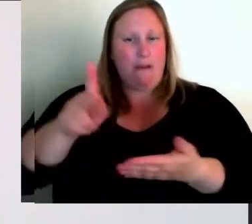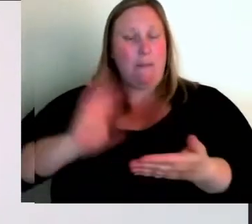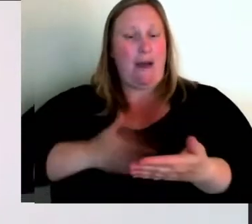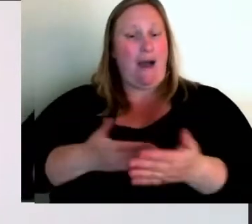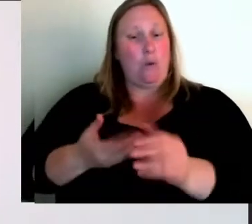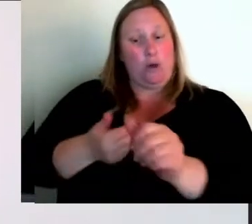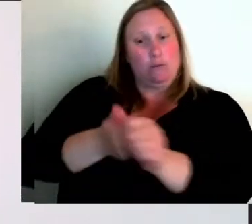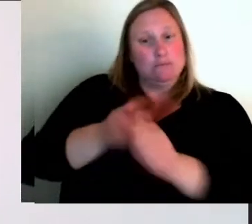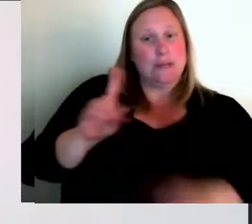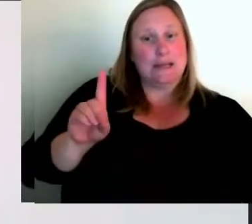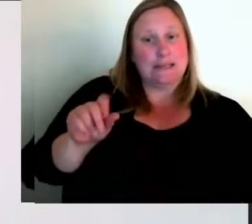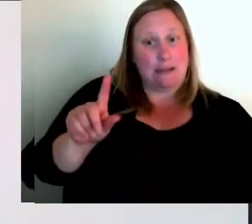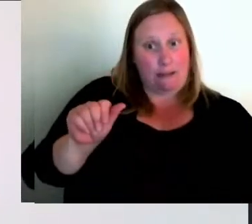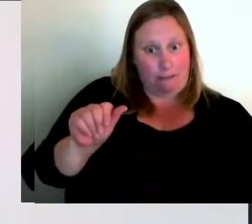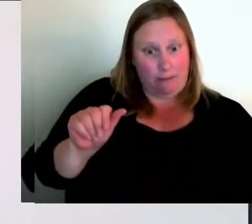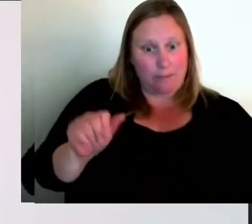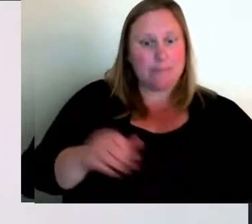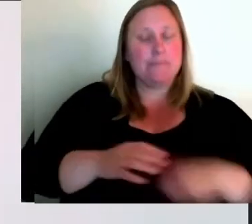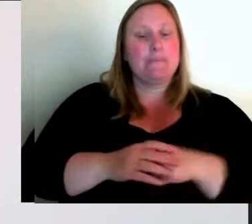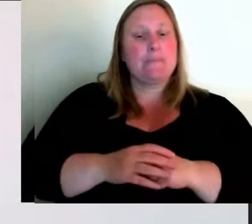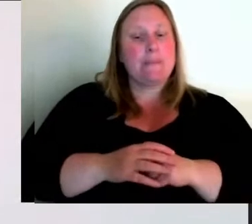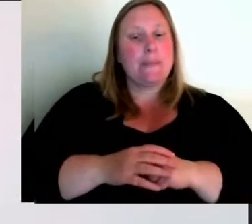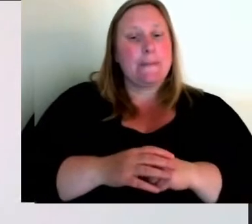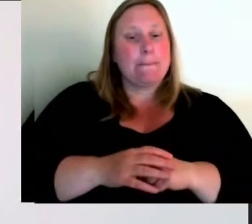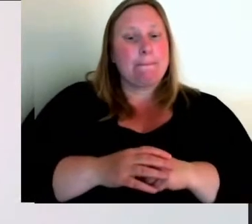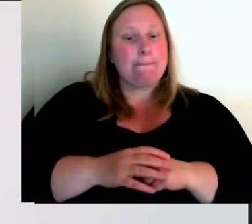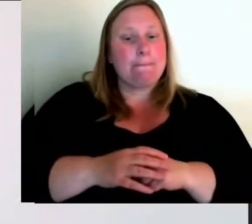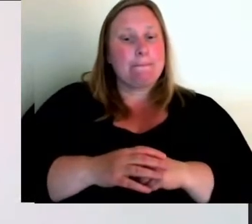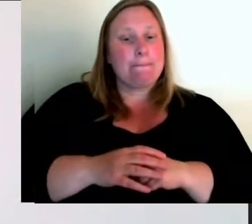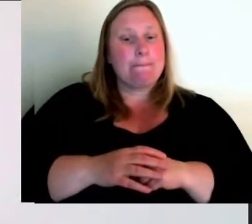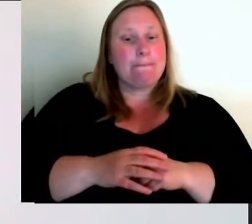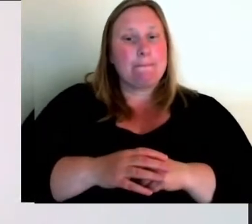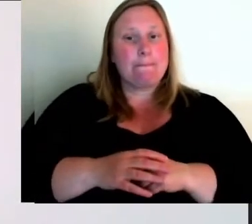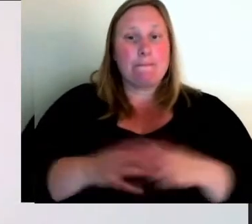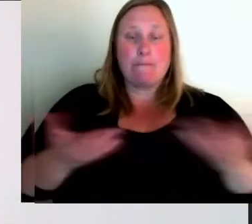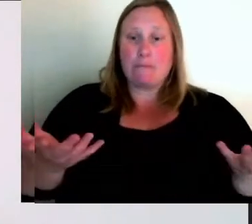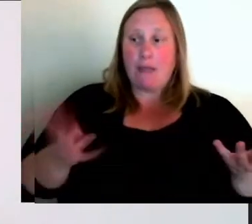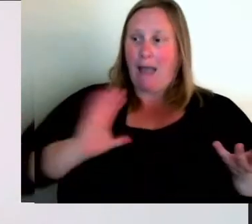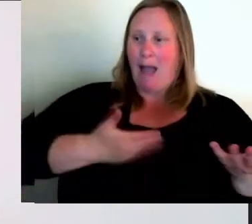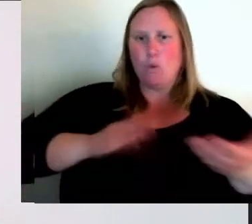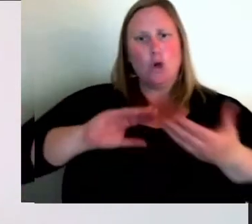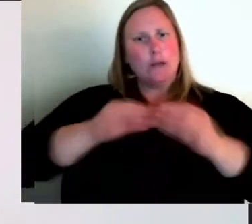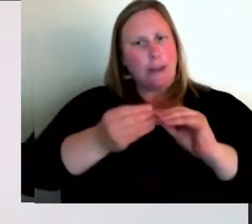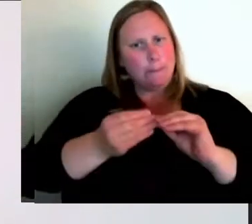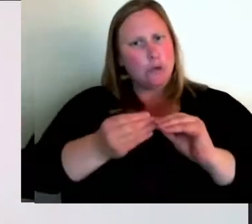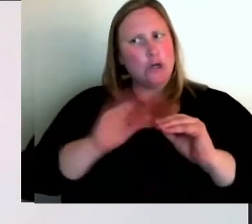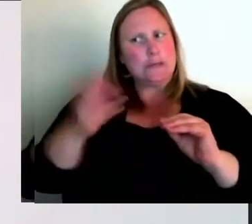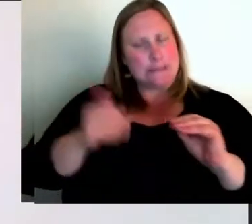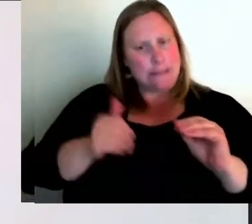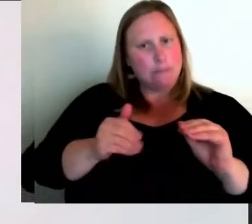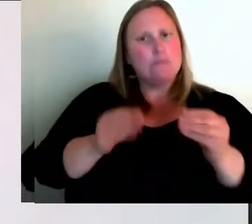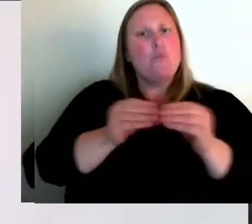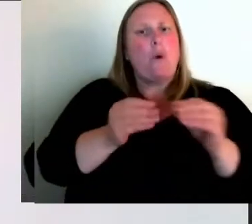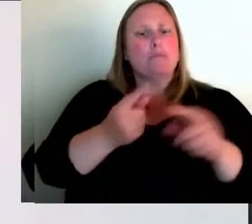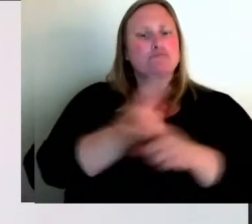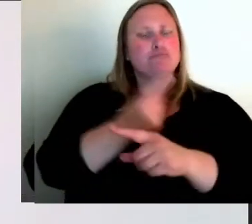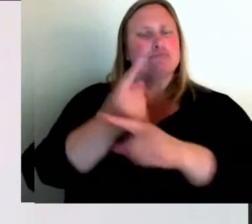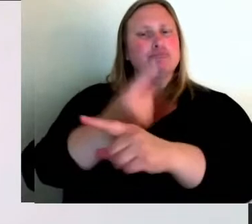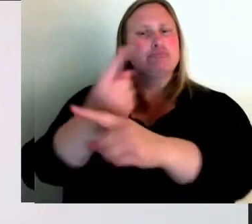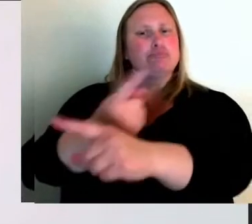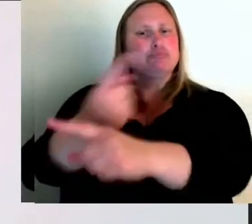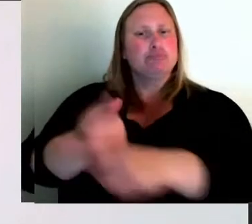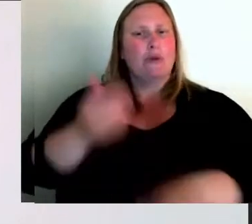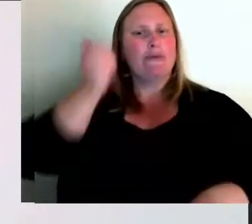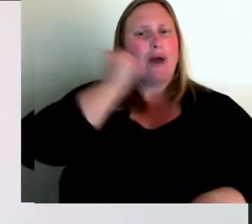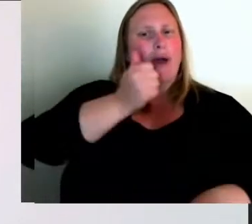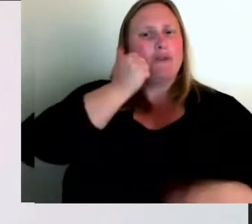daily COVID-19 case and death data from appearing artificially low or even negative, and gives a more accurate account of daily numbers